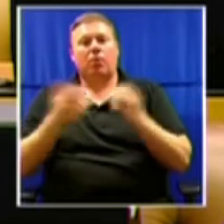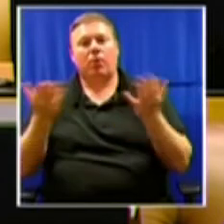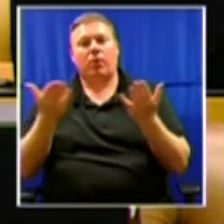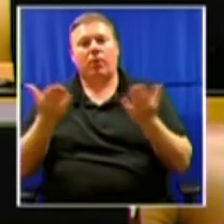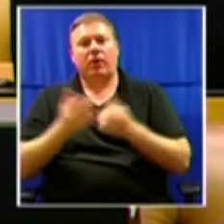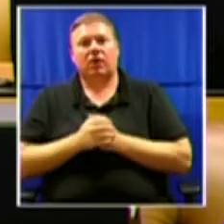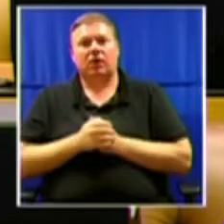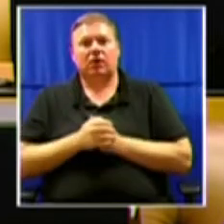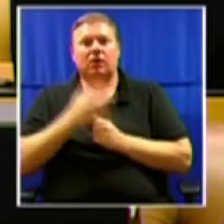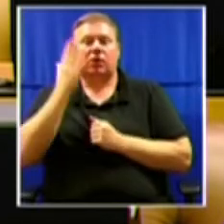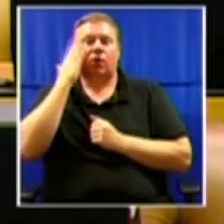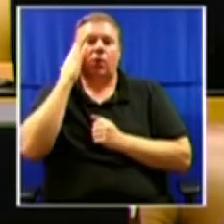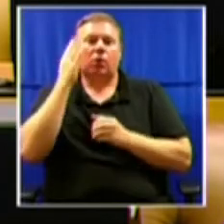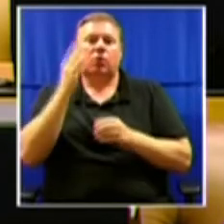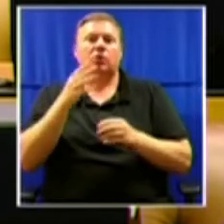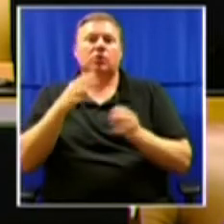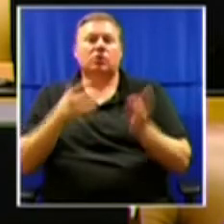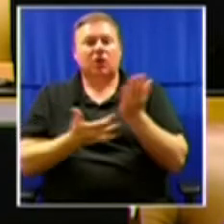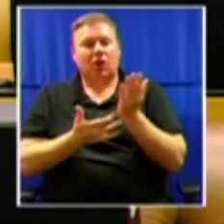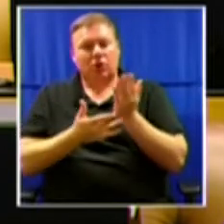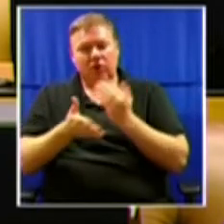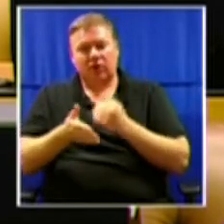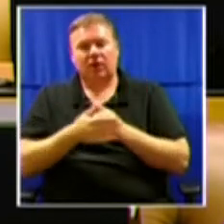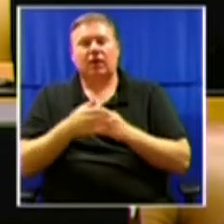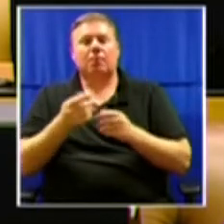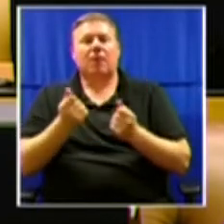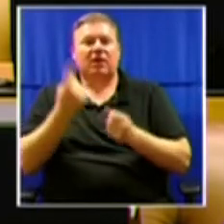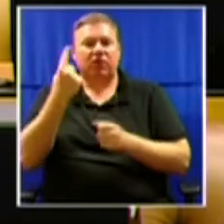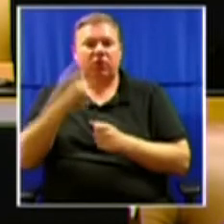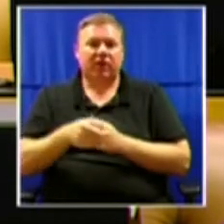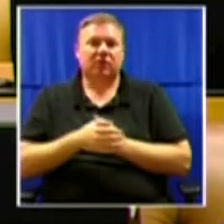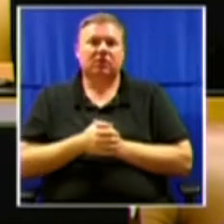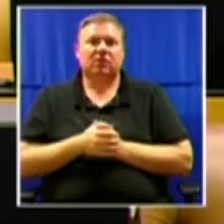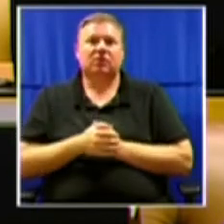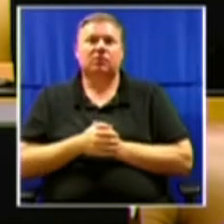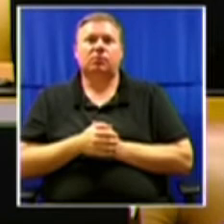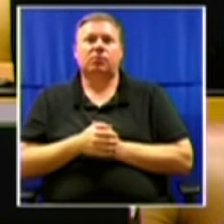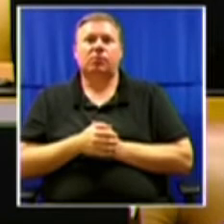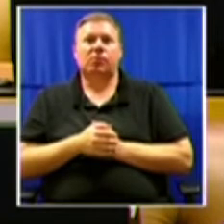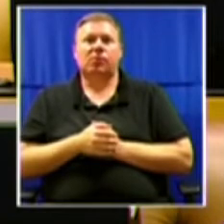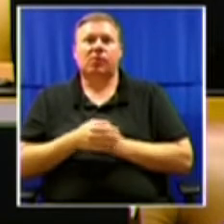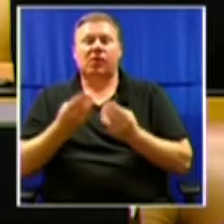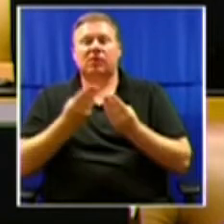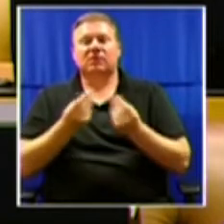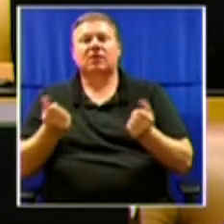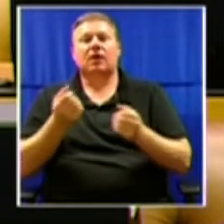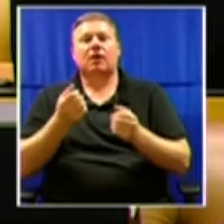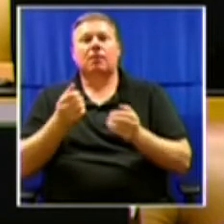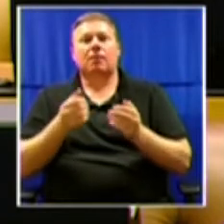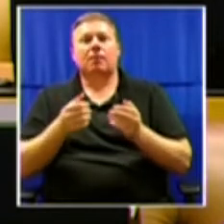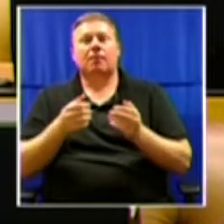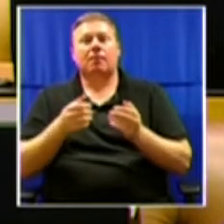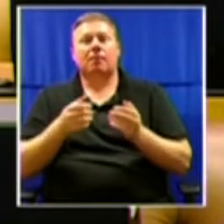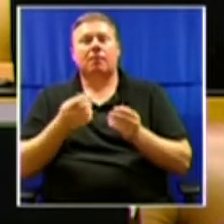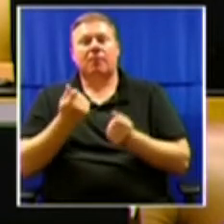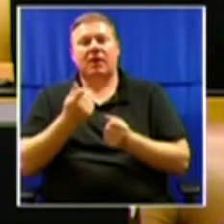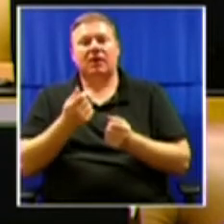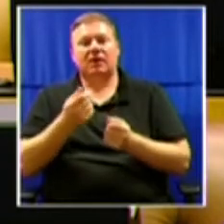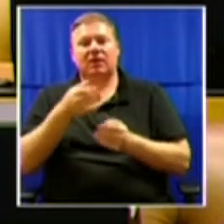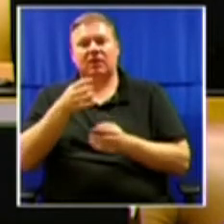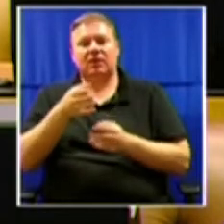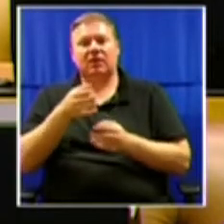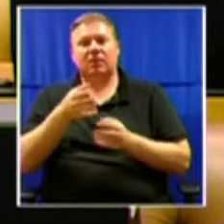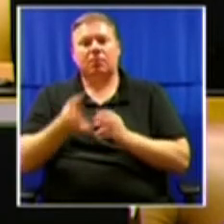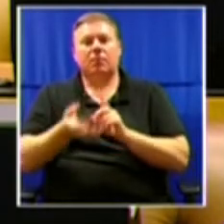in technology. We are trying to get money for that. Some money that will help on those is Kara money, and trying